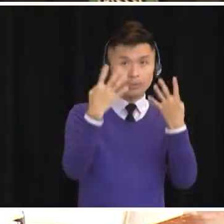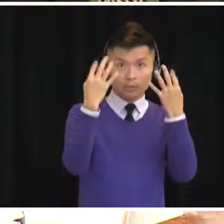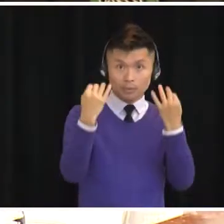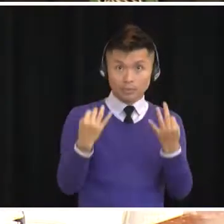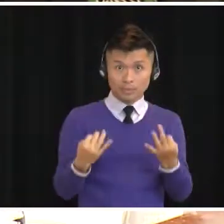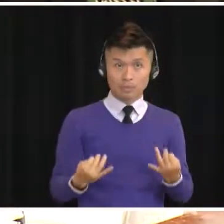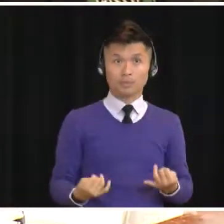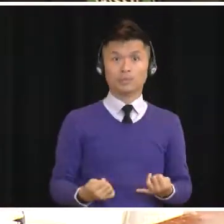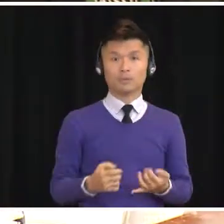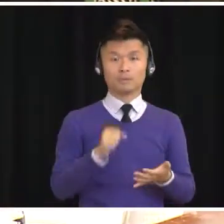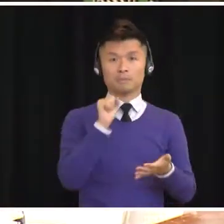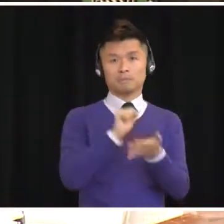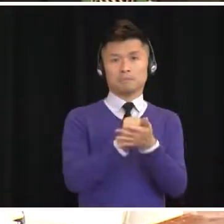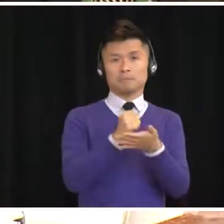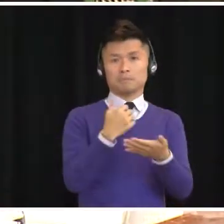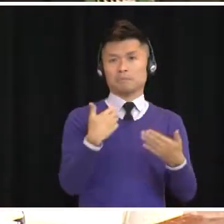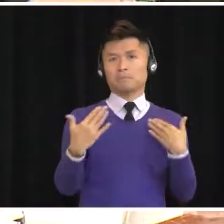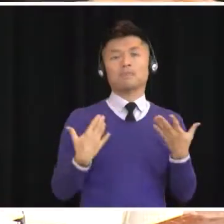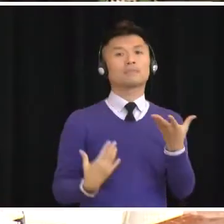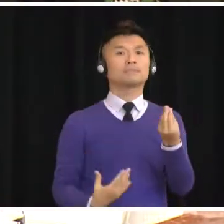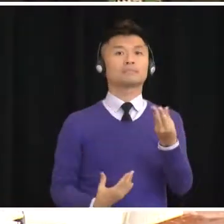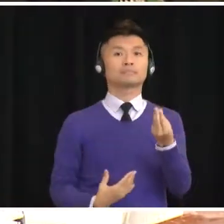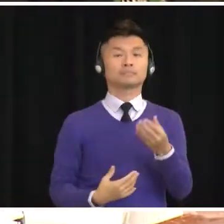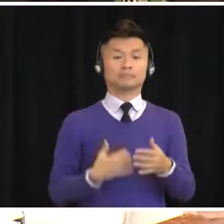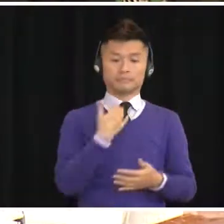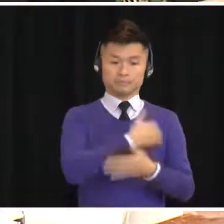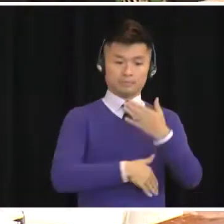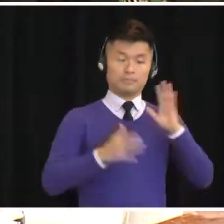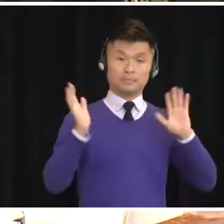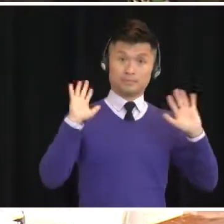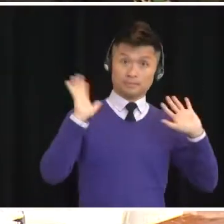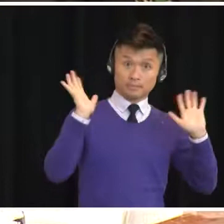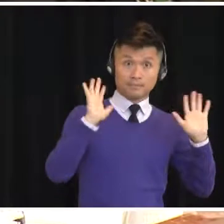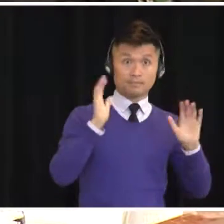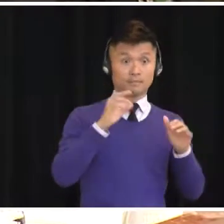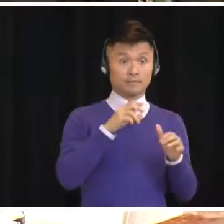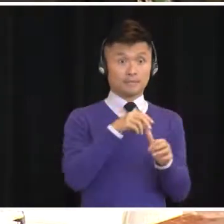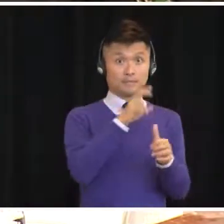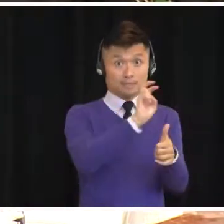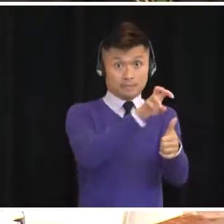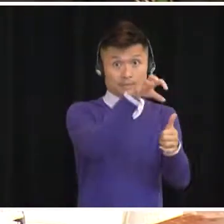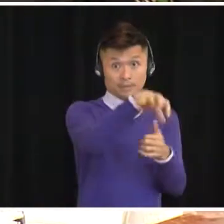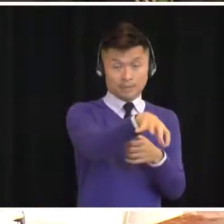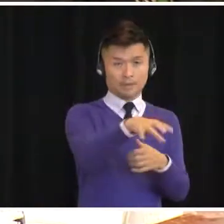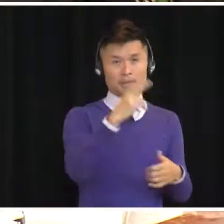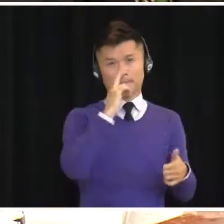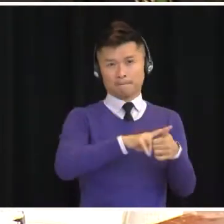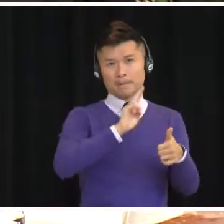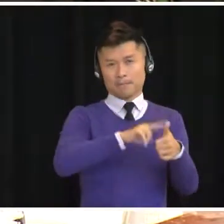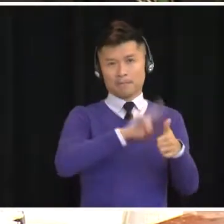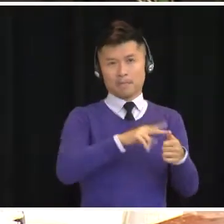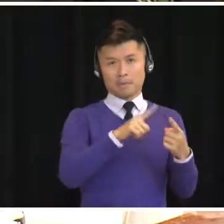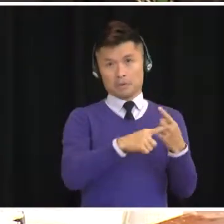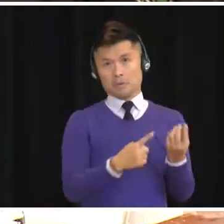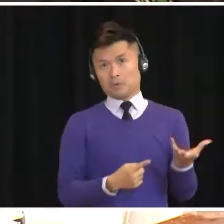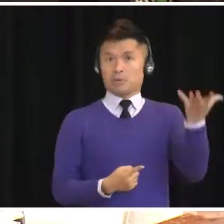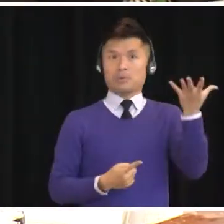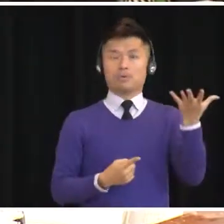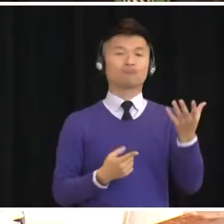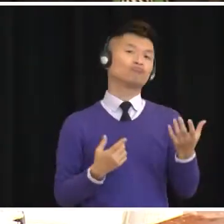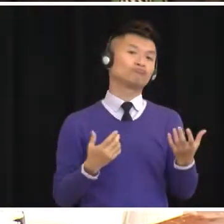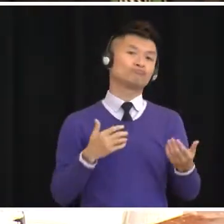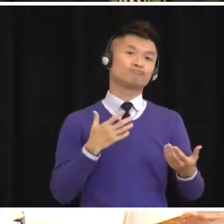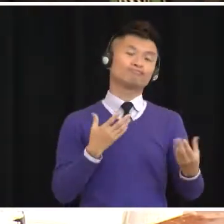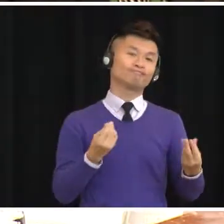the data did not show that children with disabilities are more prone to